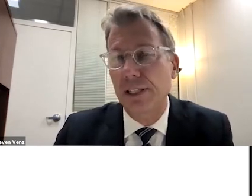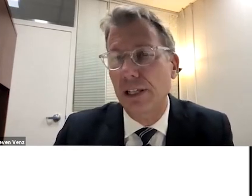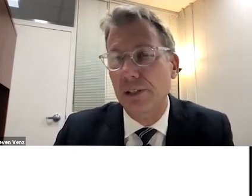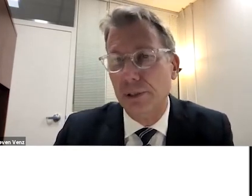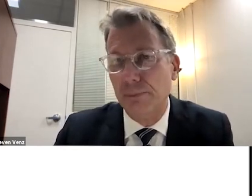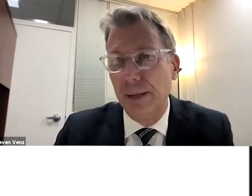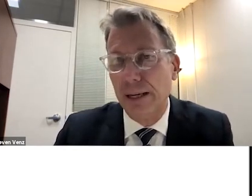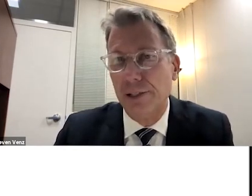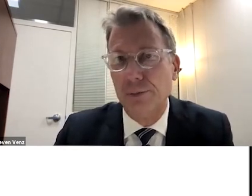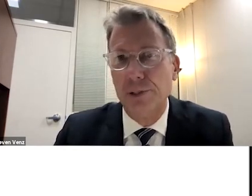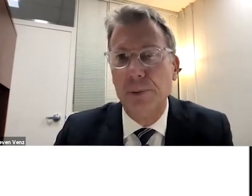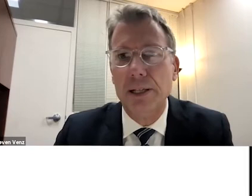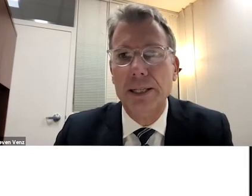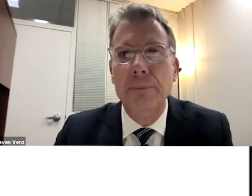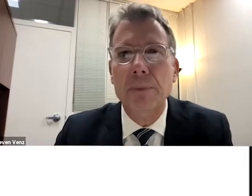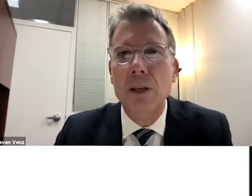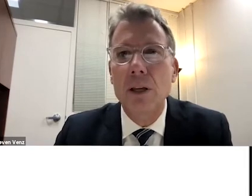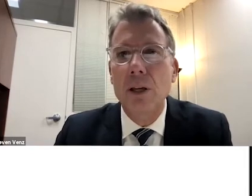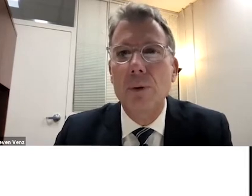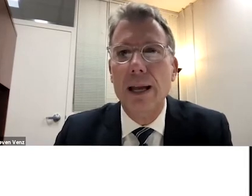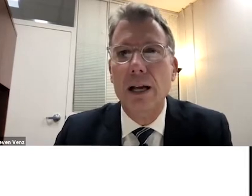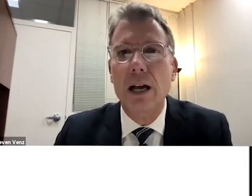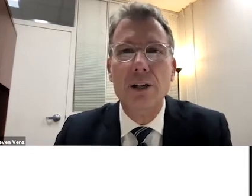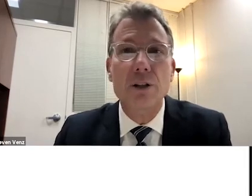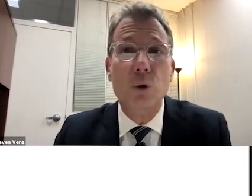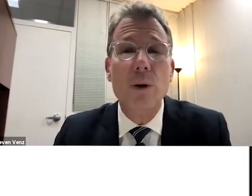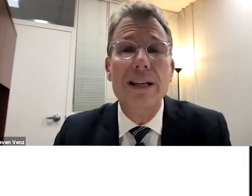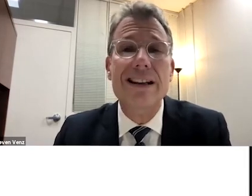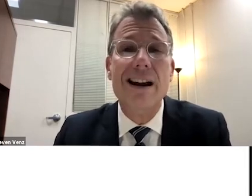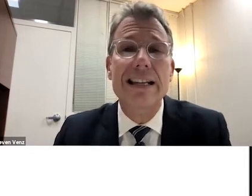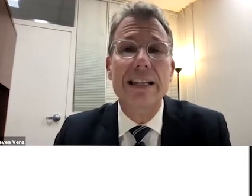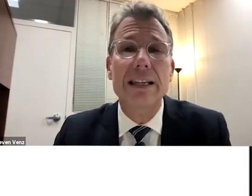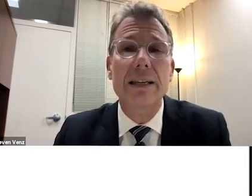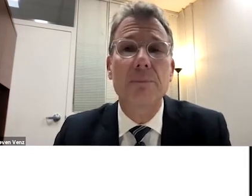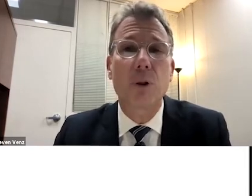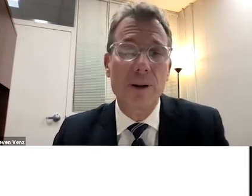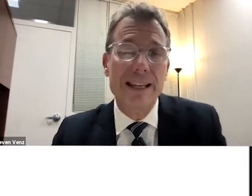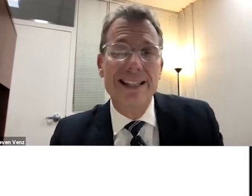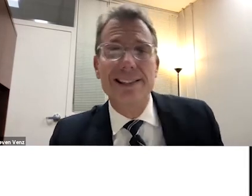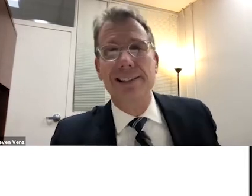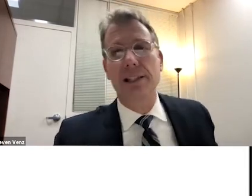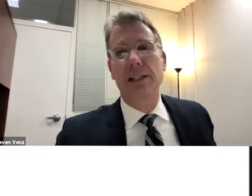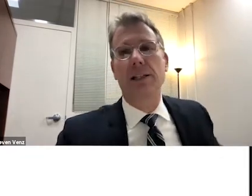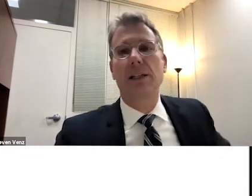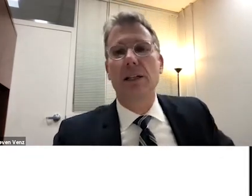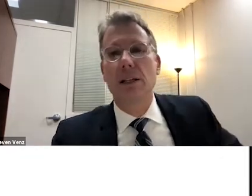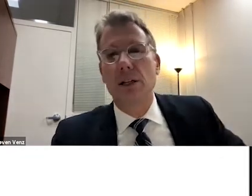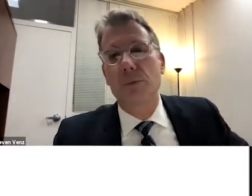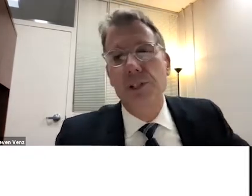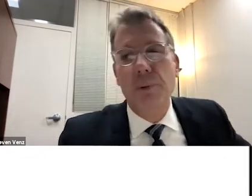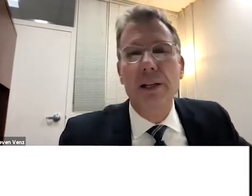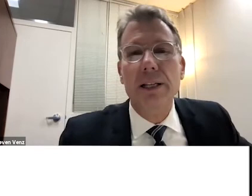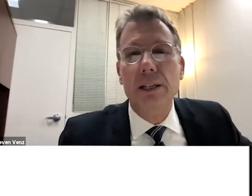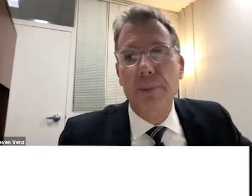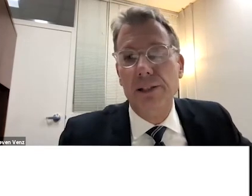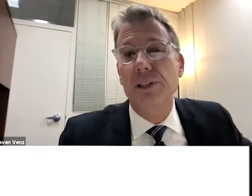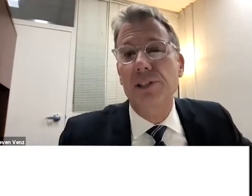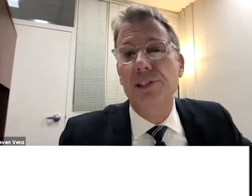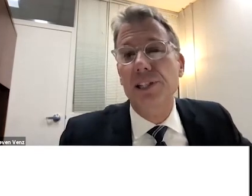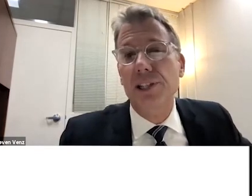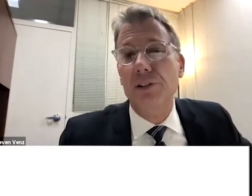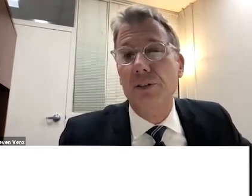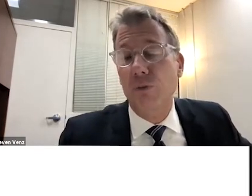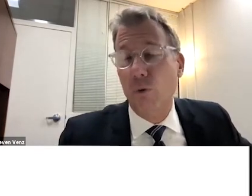to 1,500 parents responding. We had 129 employees responding compared